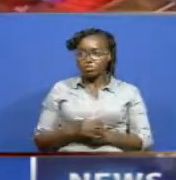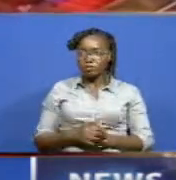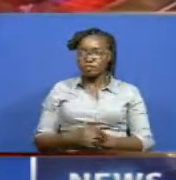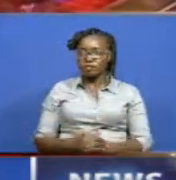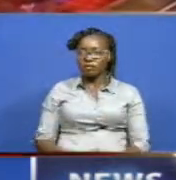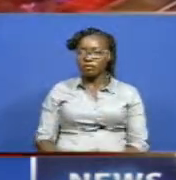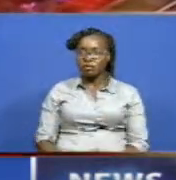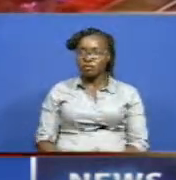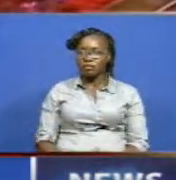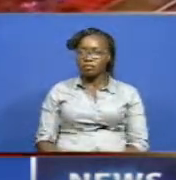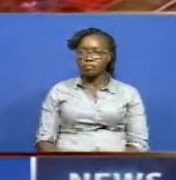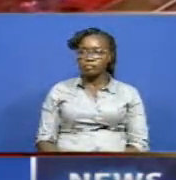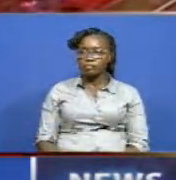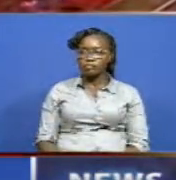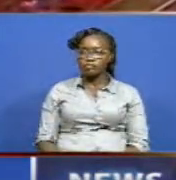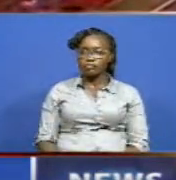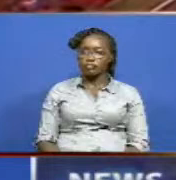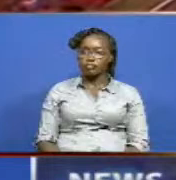Next.